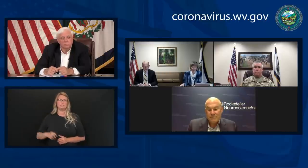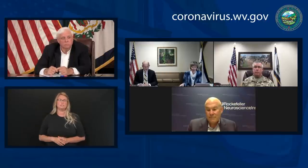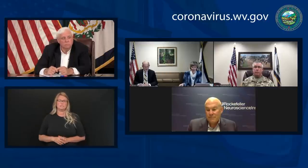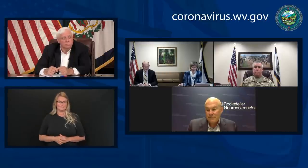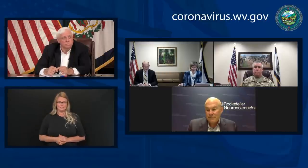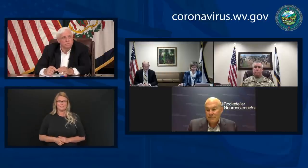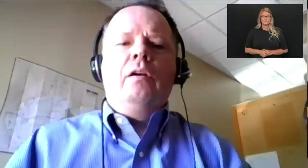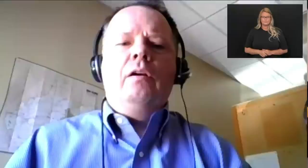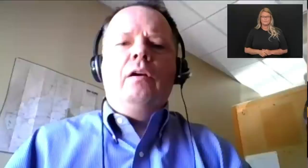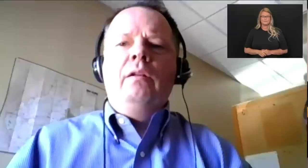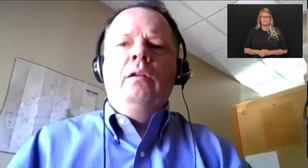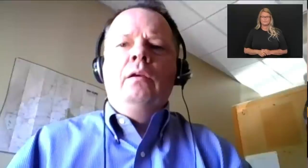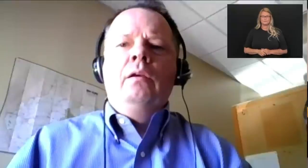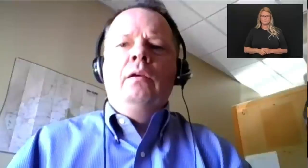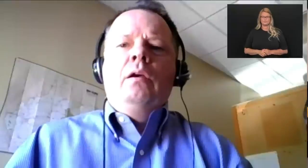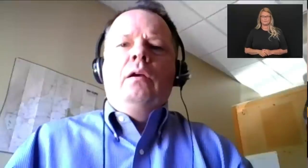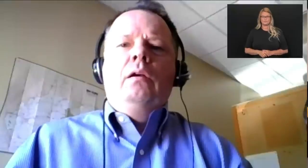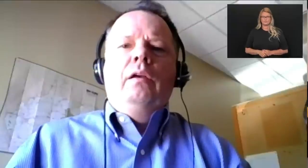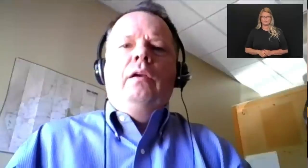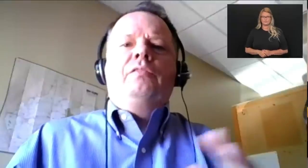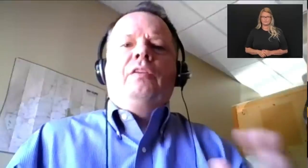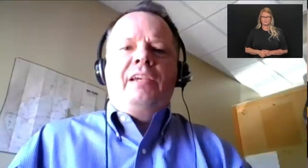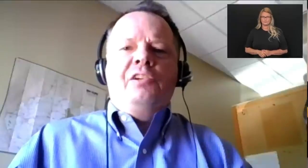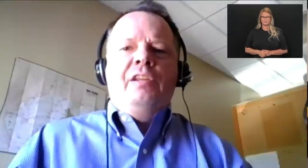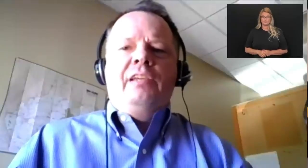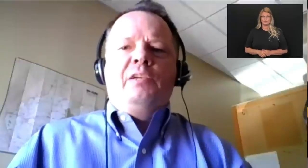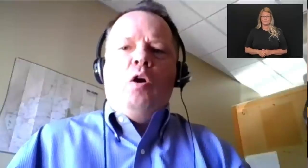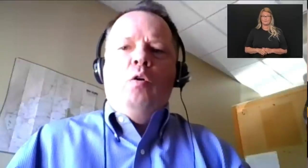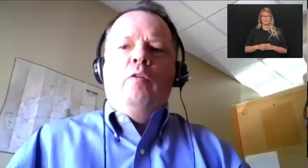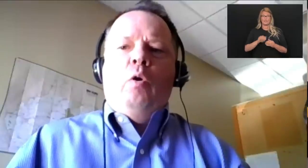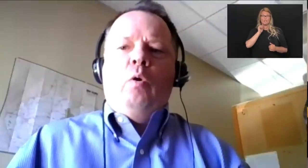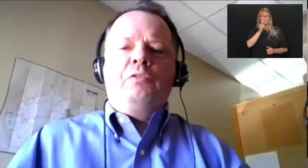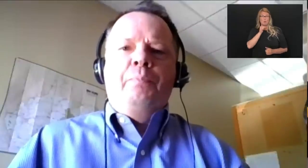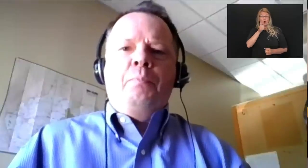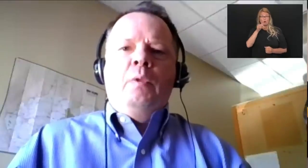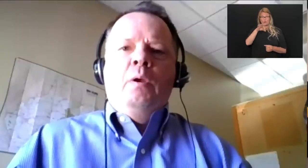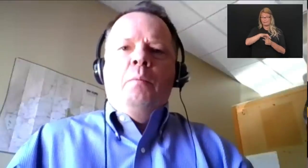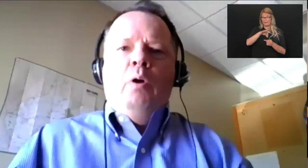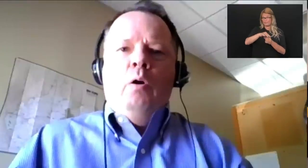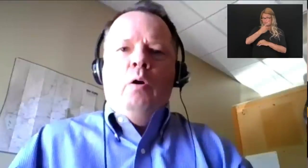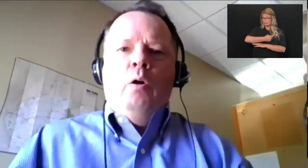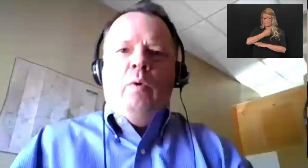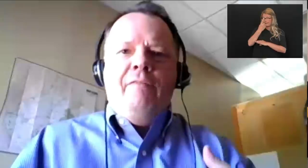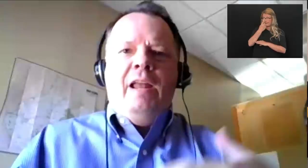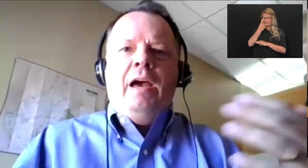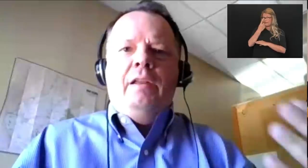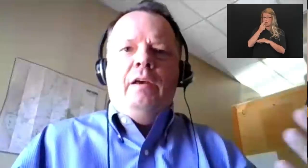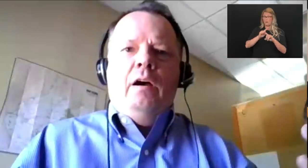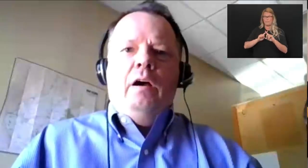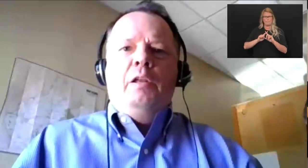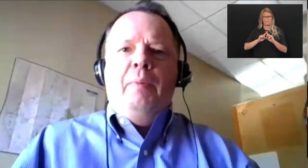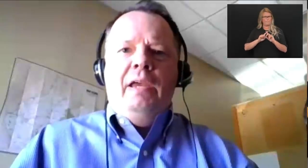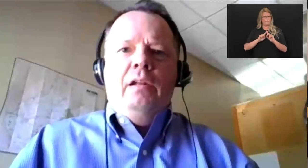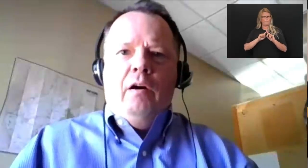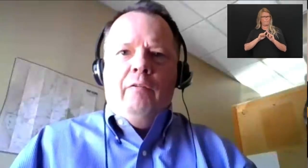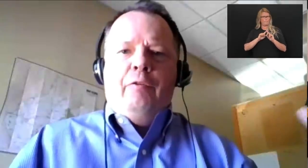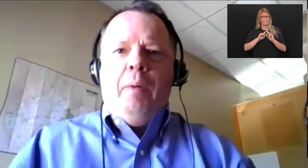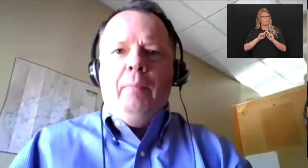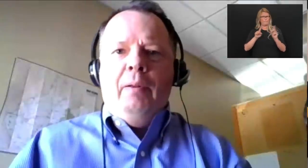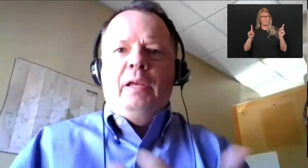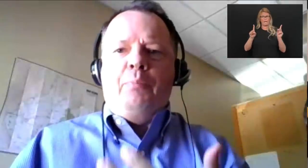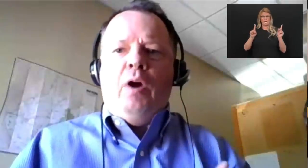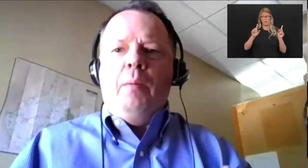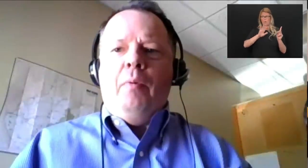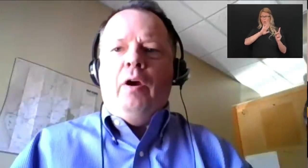Hi, Governor. Hi, everyone. It's election day tomorrow, of course, but we haven't had a debate of the